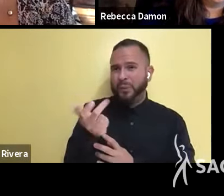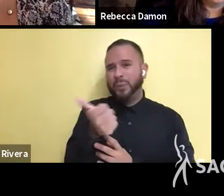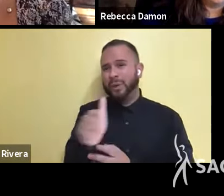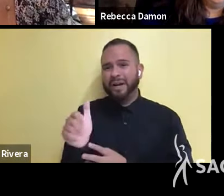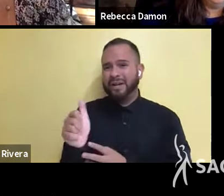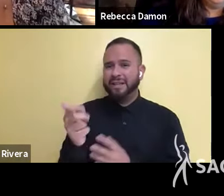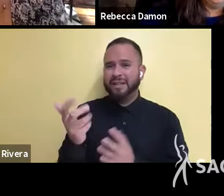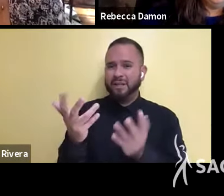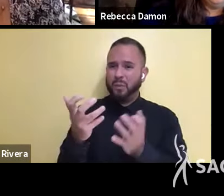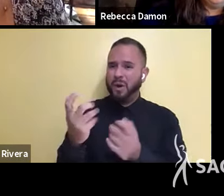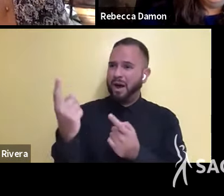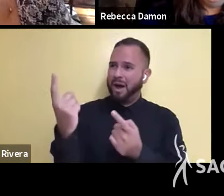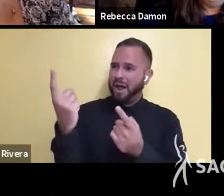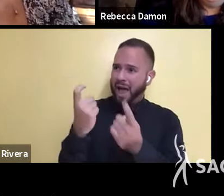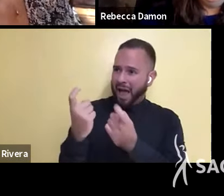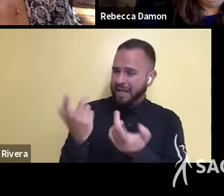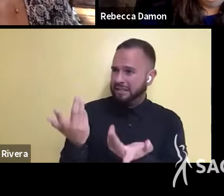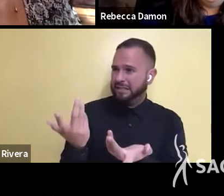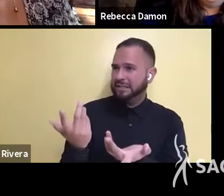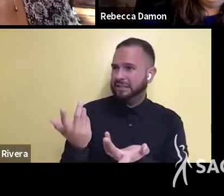ask. Please feel free to do so.